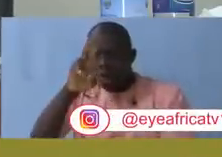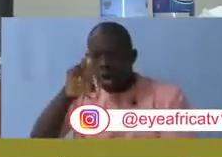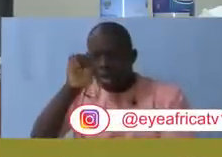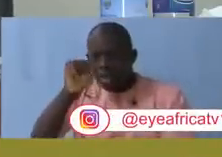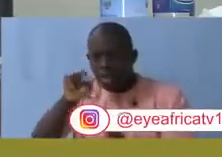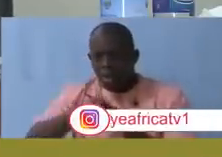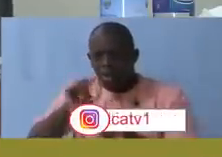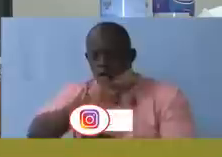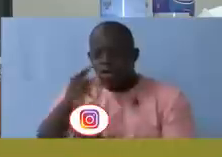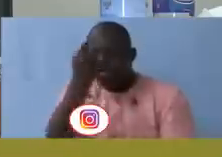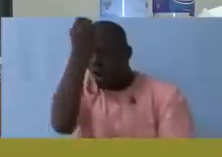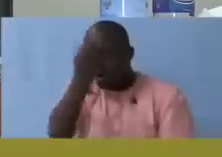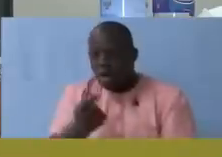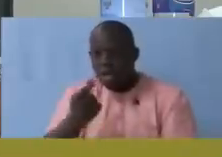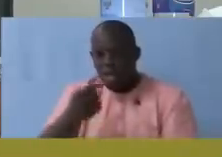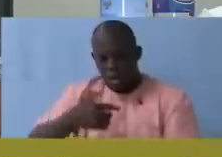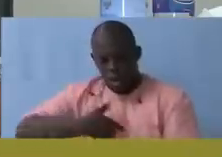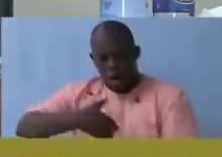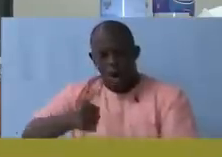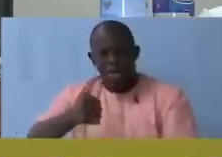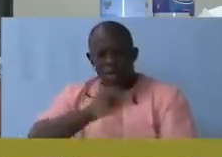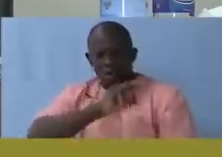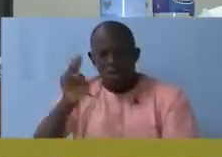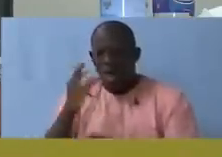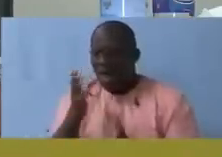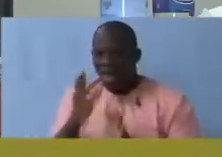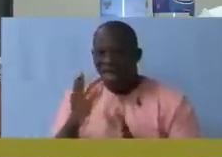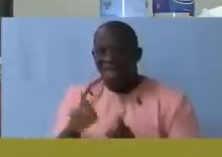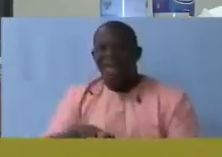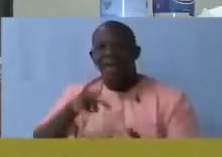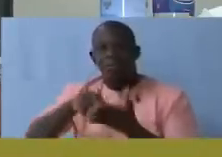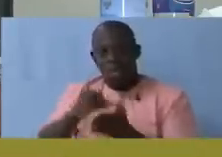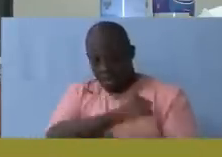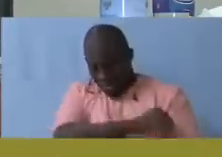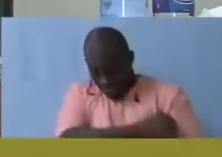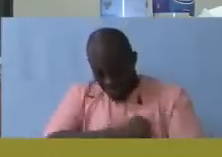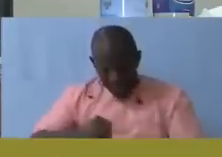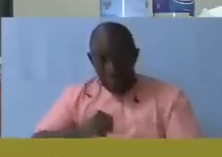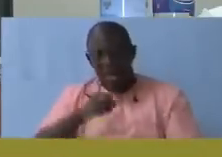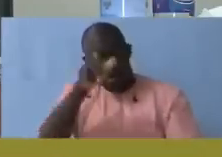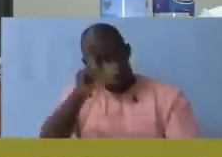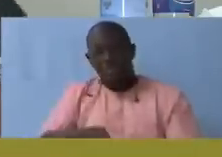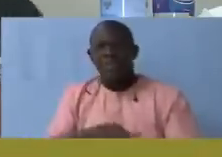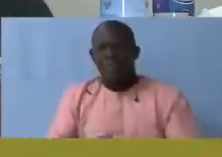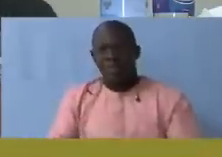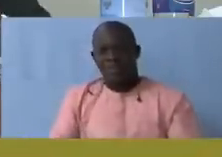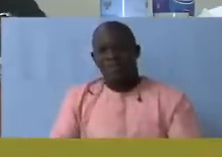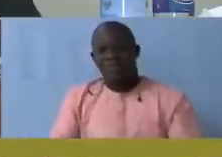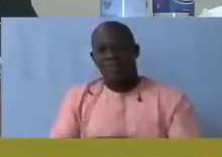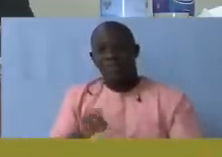it? It is criminal, isn't it? It's completely out of hand. That's completely out of